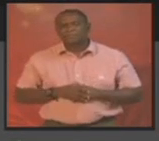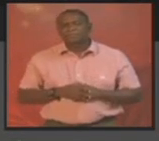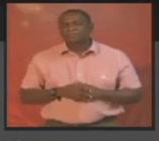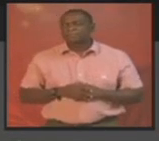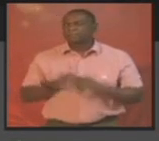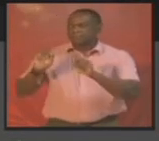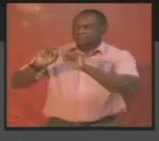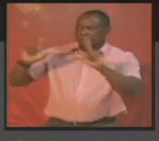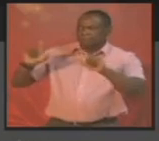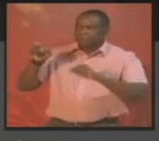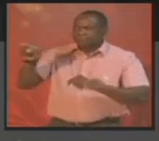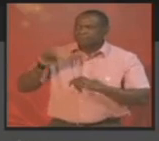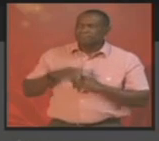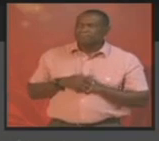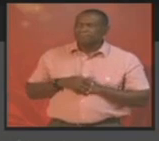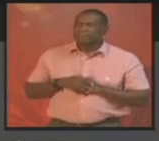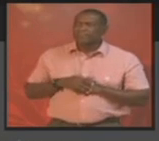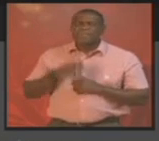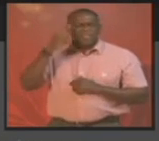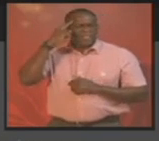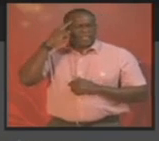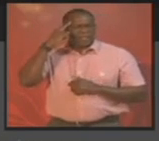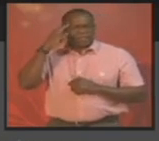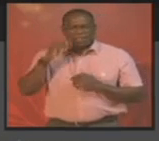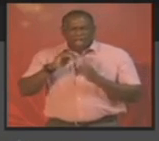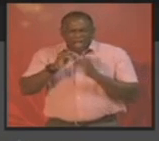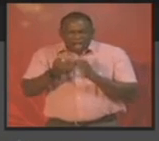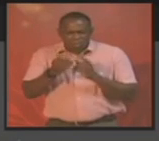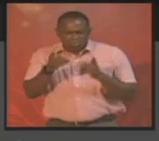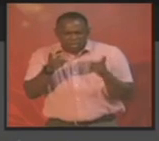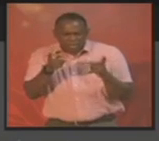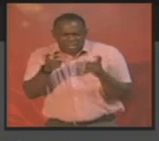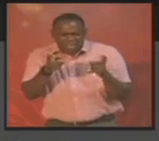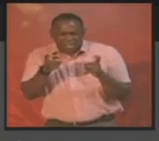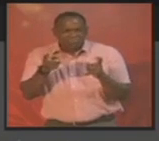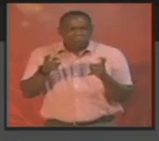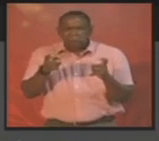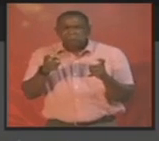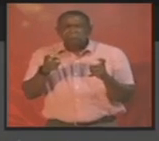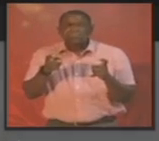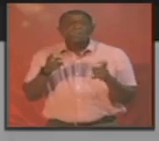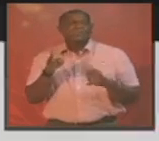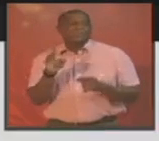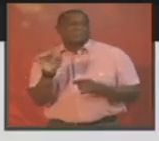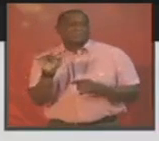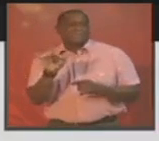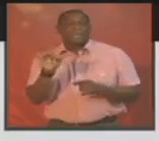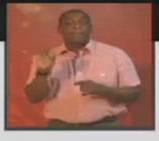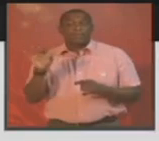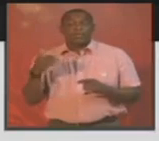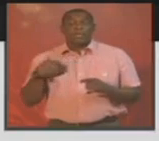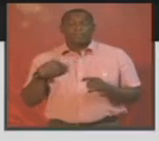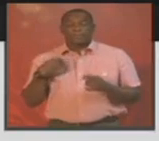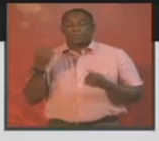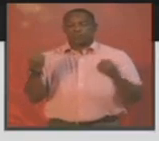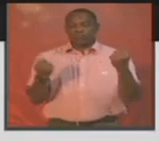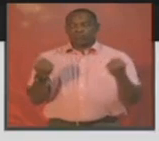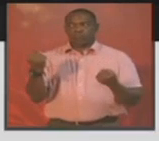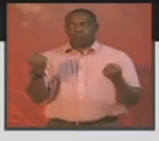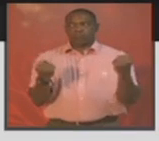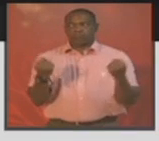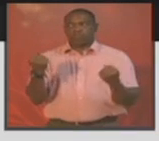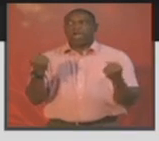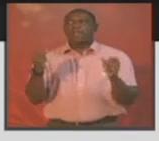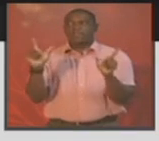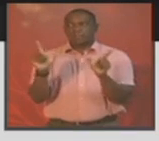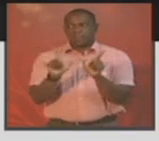So think about the regulation process similarly to the process you have to go through if you have to get a driver's license. You first